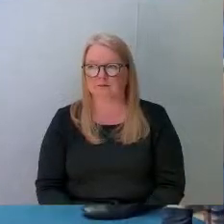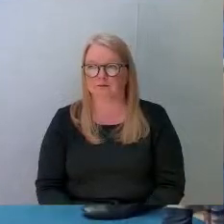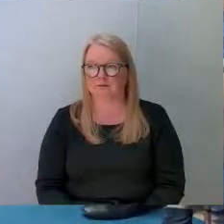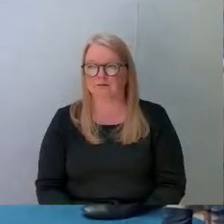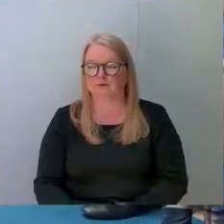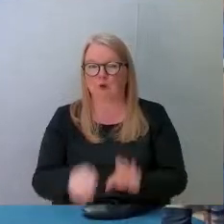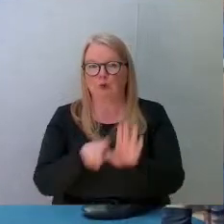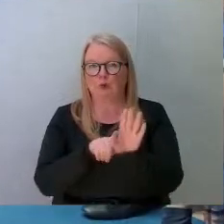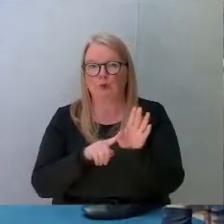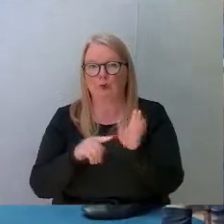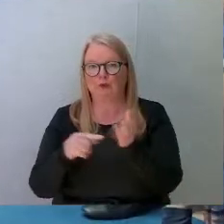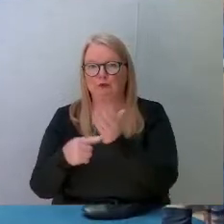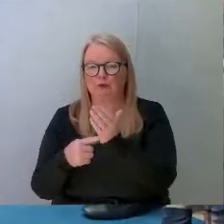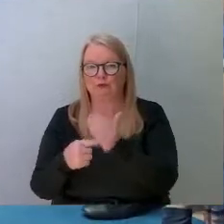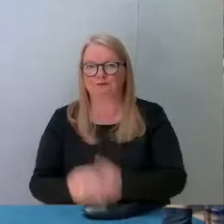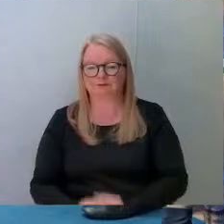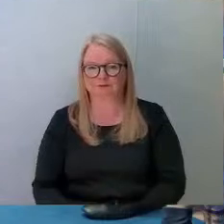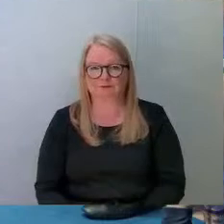Yuk Yu.